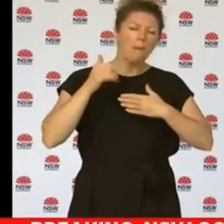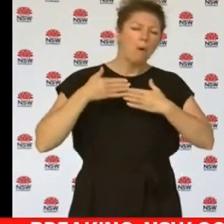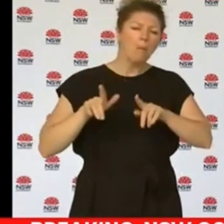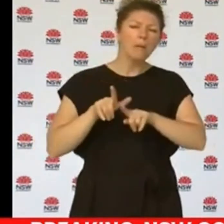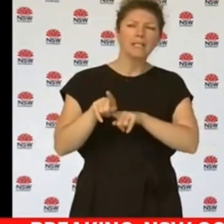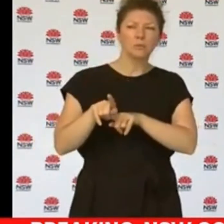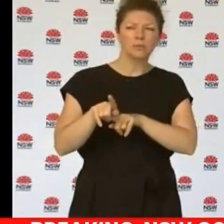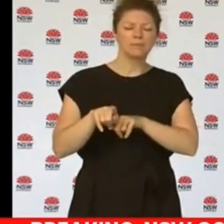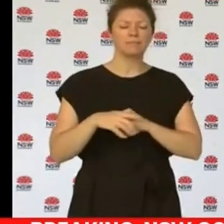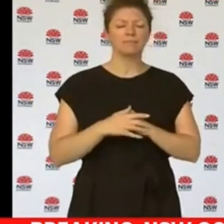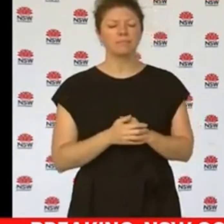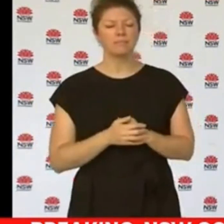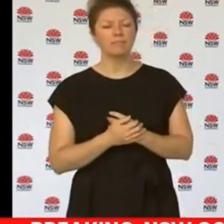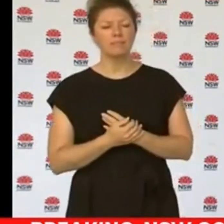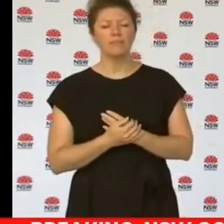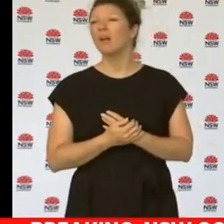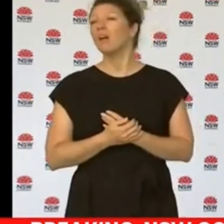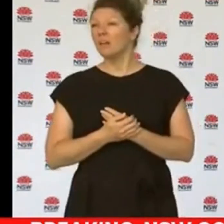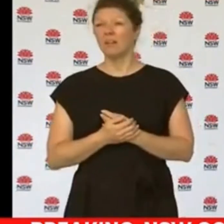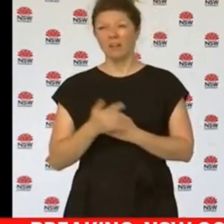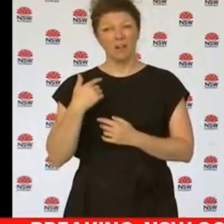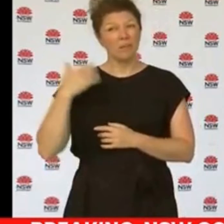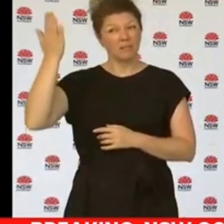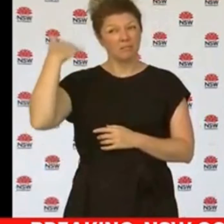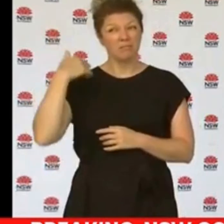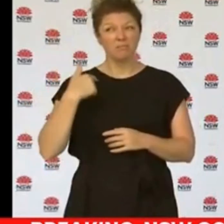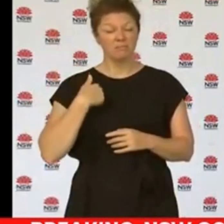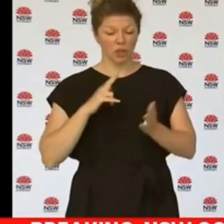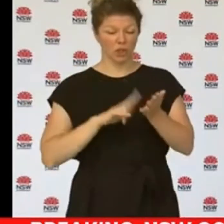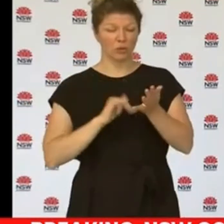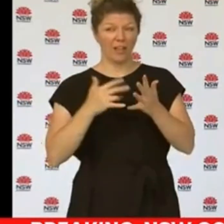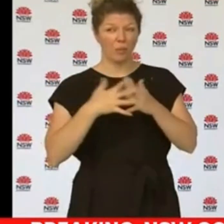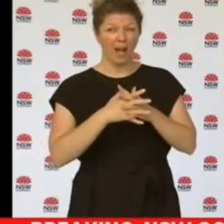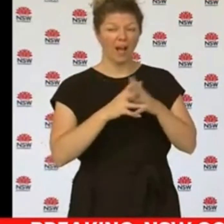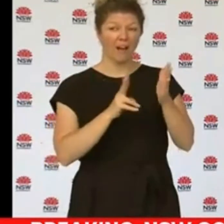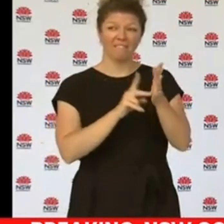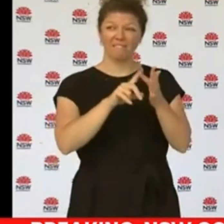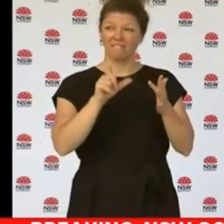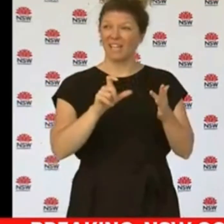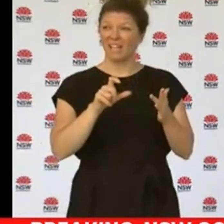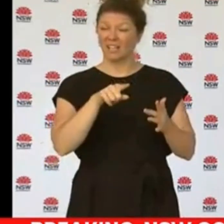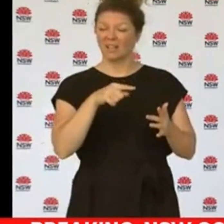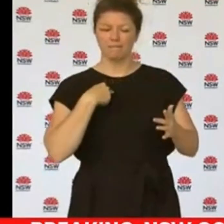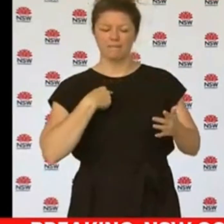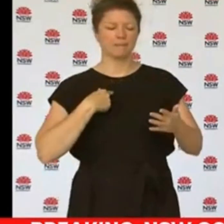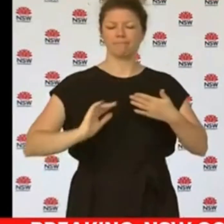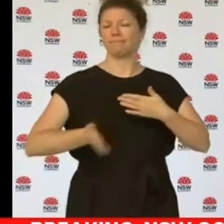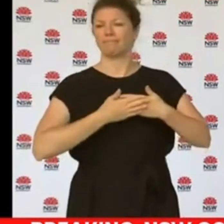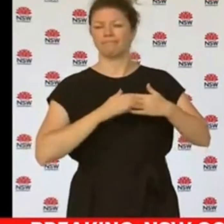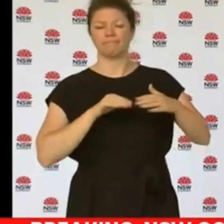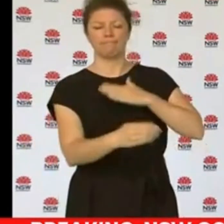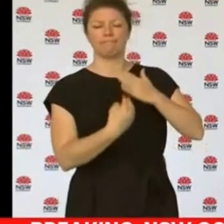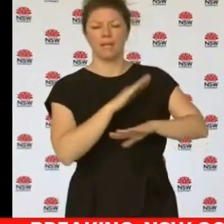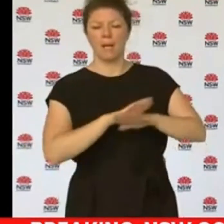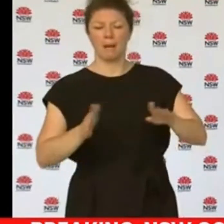demonstrate that when New South Wales closed its border with Victoria, I spoke at length to the Victorian Premier, I spoke to the Prime Minister, we had a three-way conversation. It was a